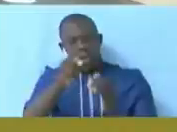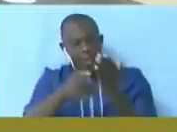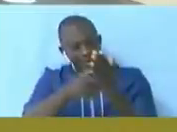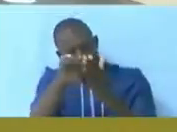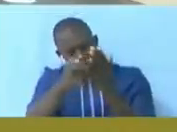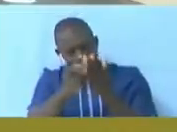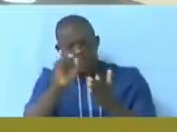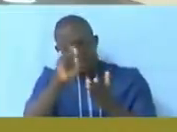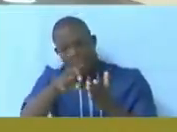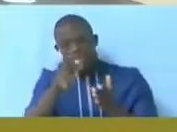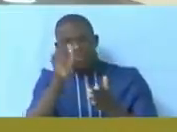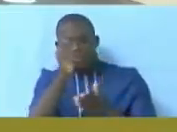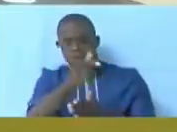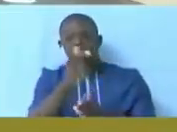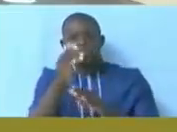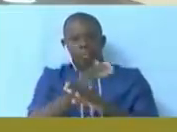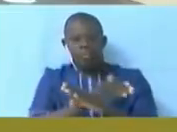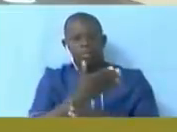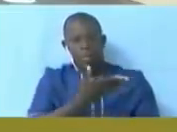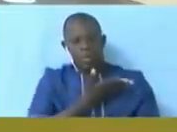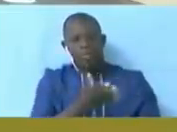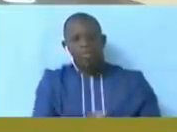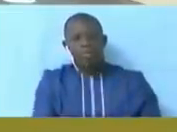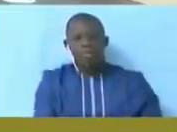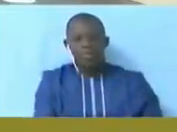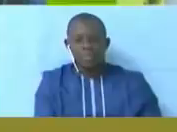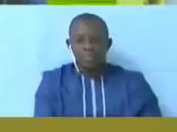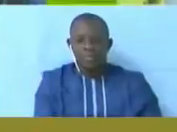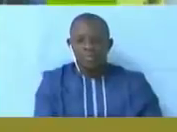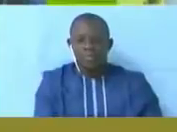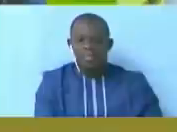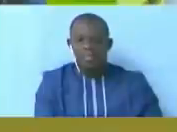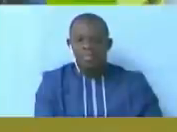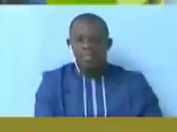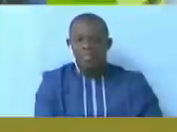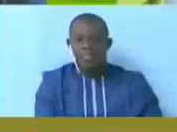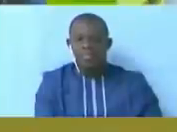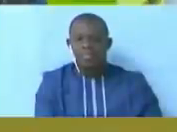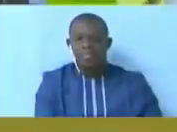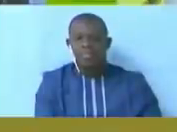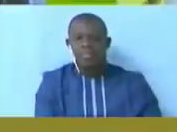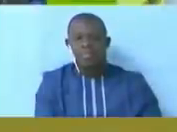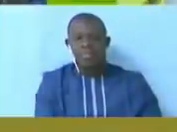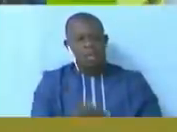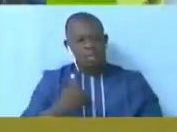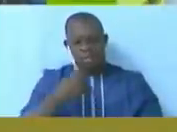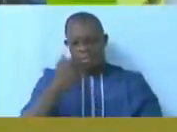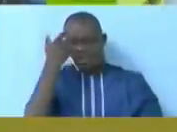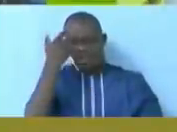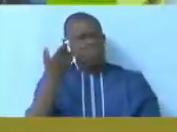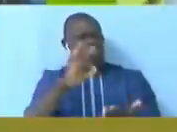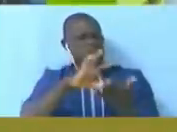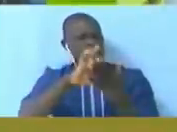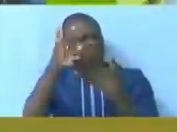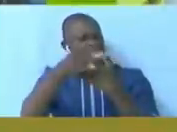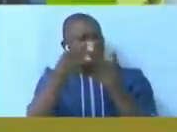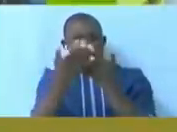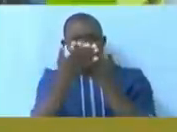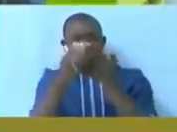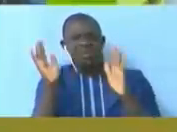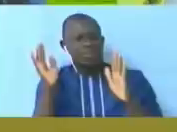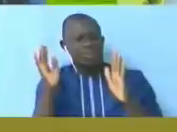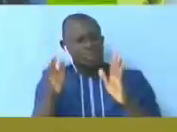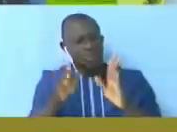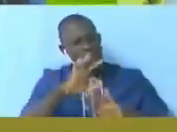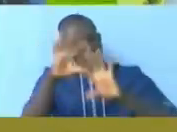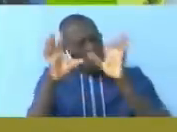andu ye transfer kuul biye topoto andu ngwolan capital gain tax yo biye jo. They thought that was all about the transfer process. So liyo ni mira